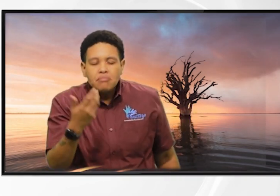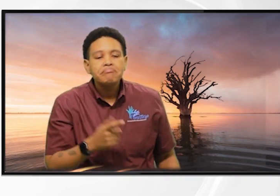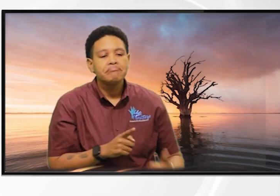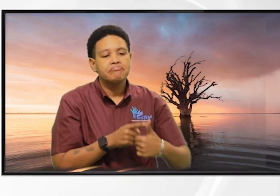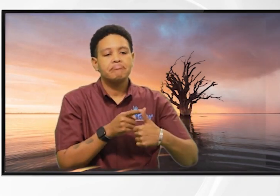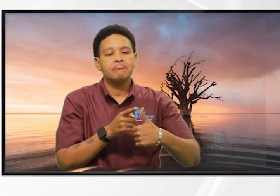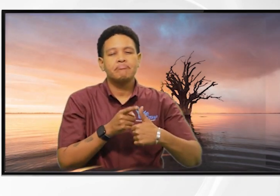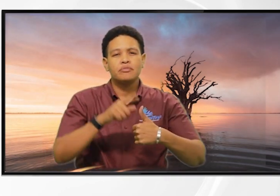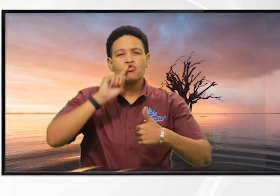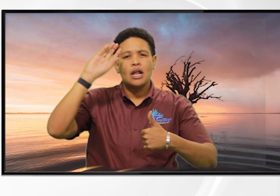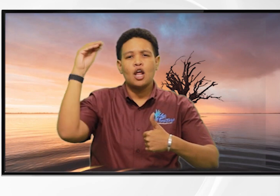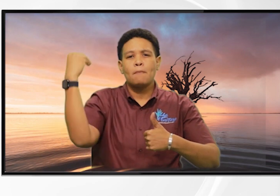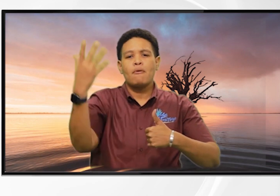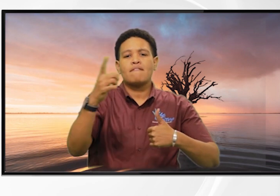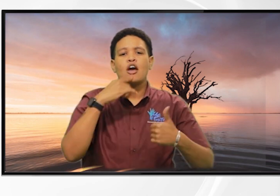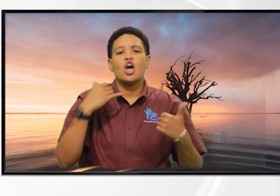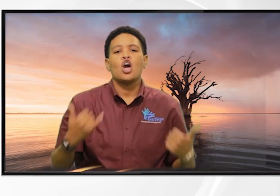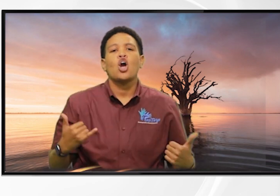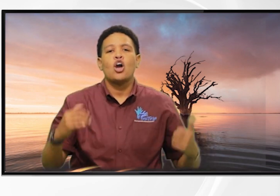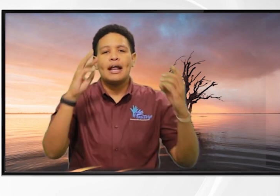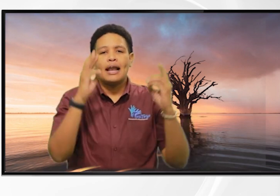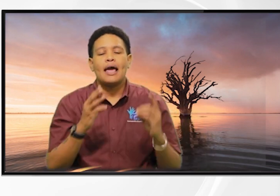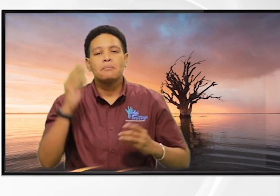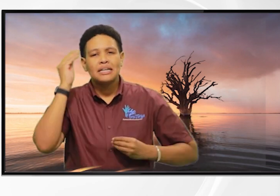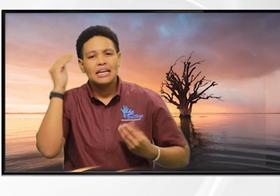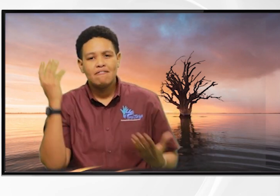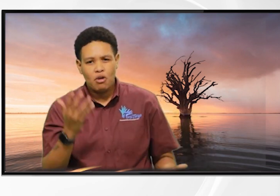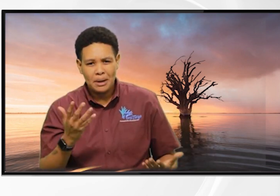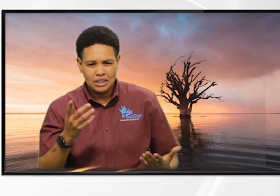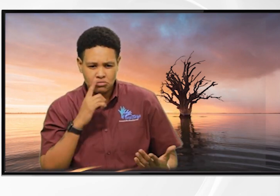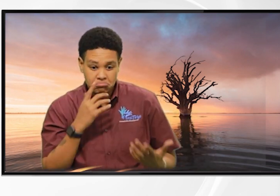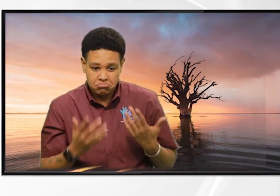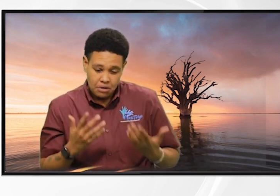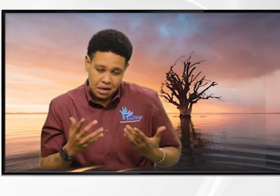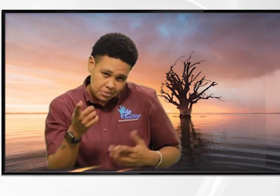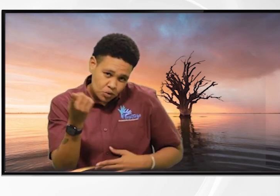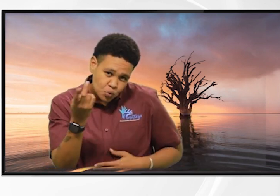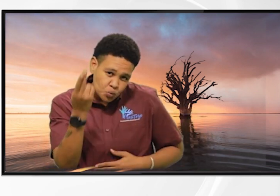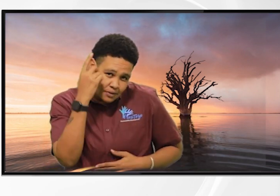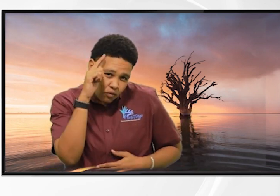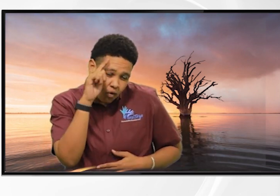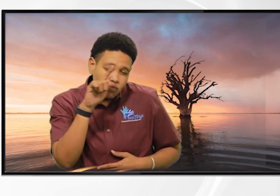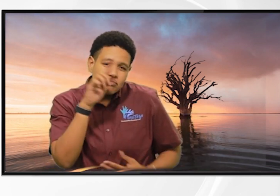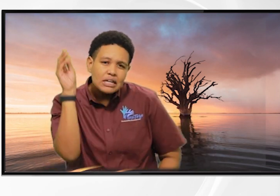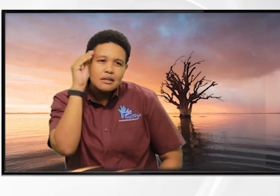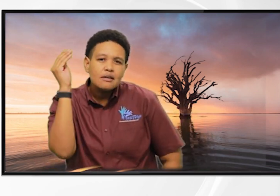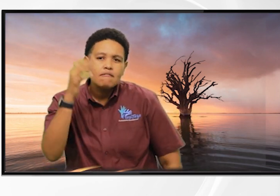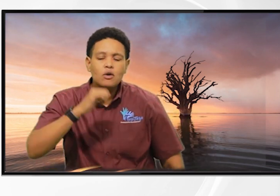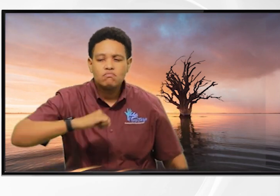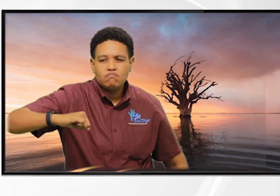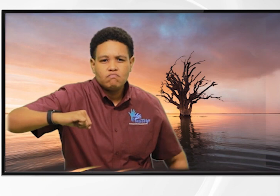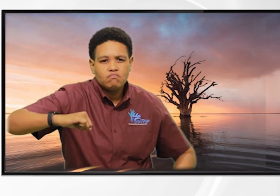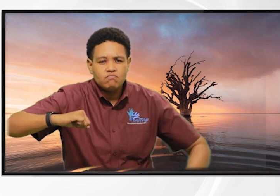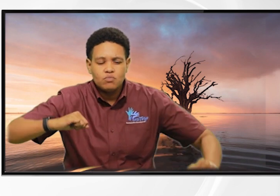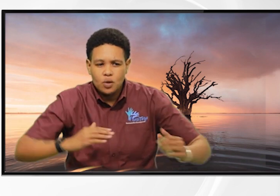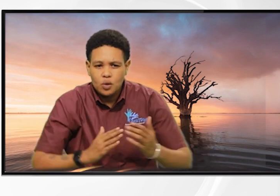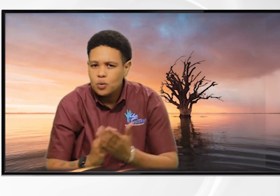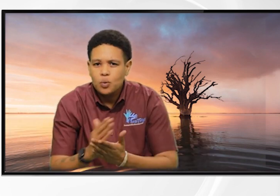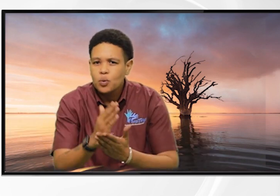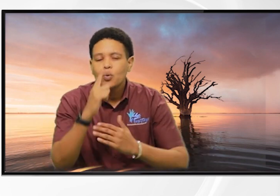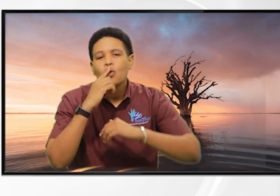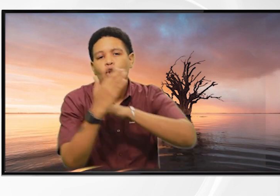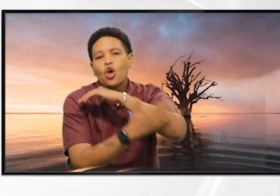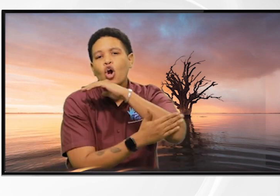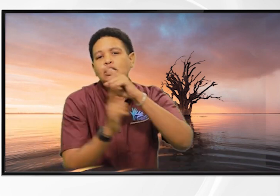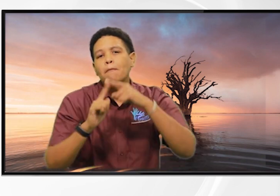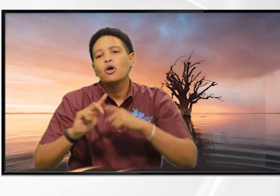1. Provide current climate information that may be used to inform resilience building efforts at the country